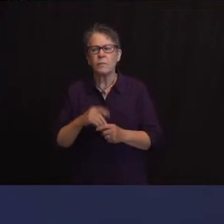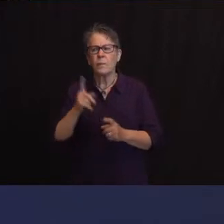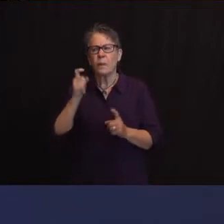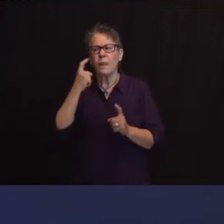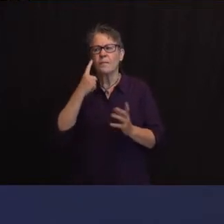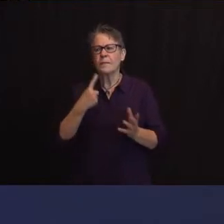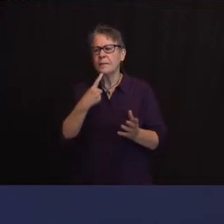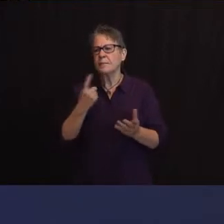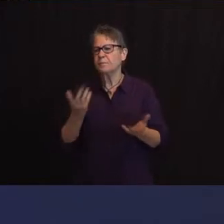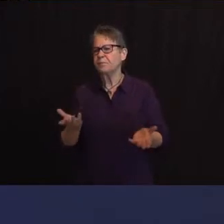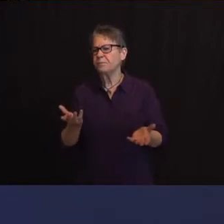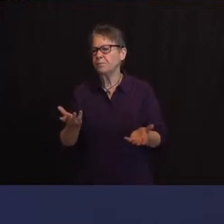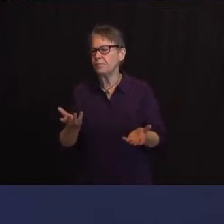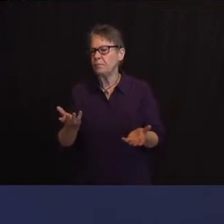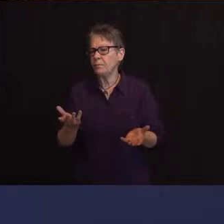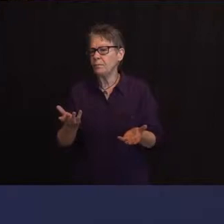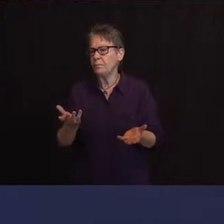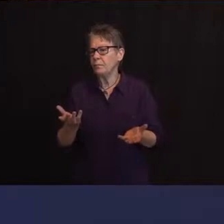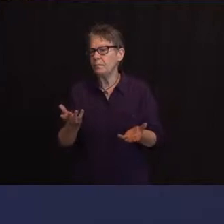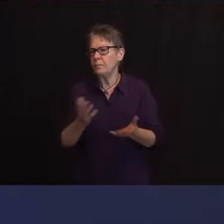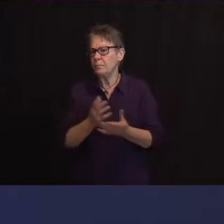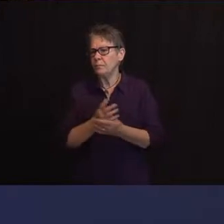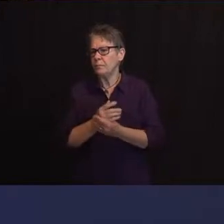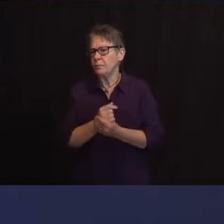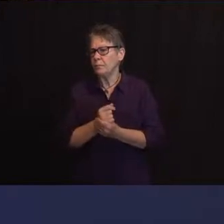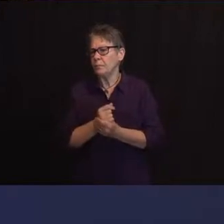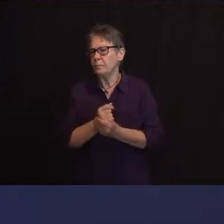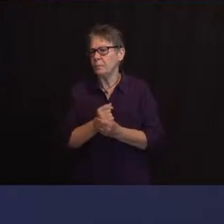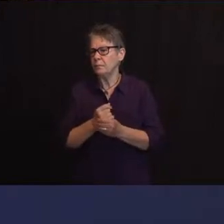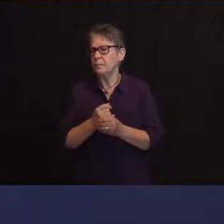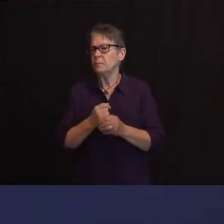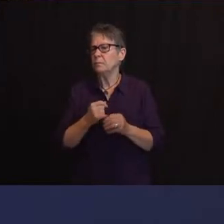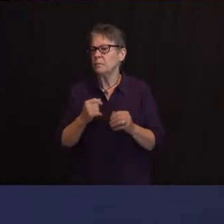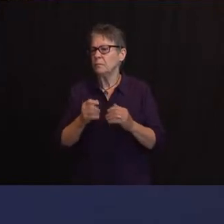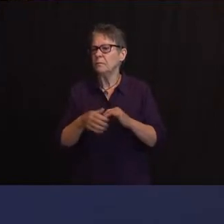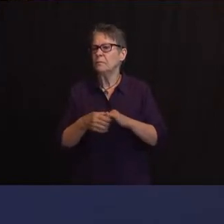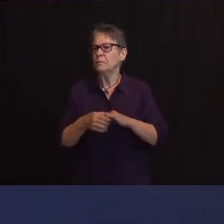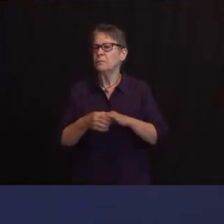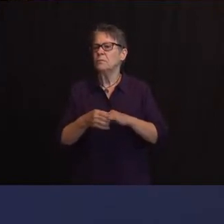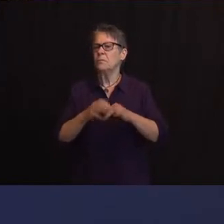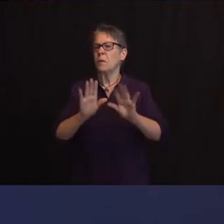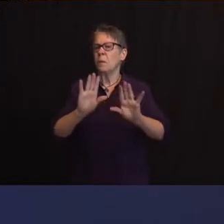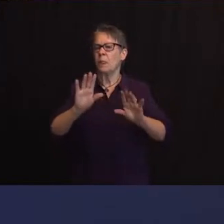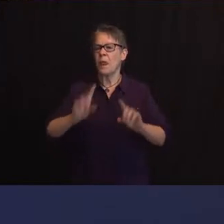some legislators in the Senate. If our objective is to,